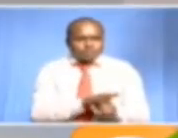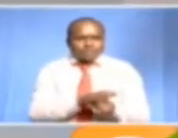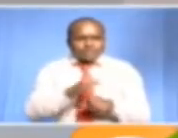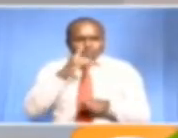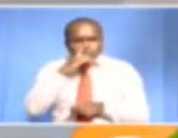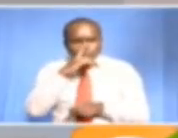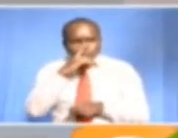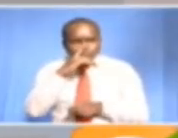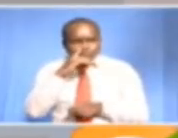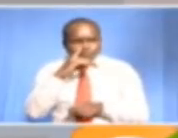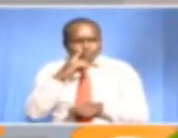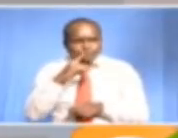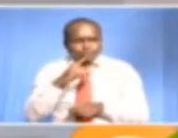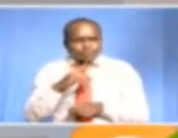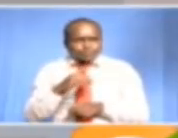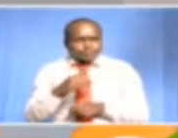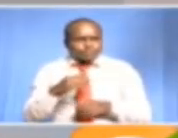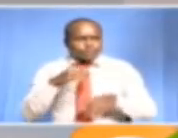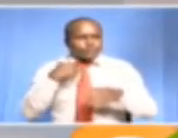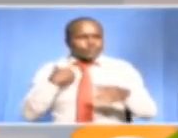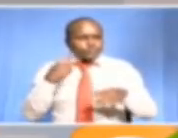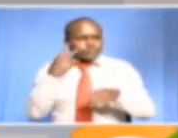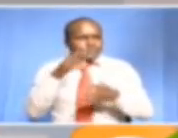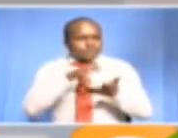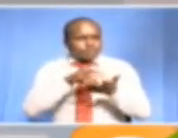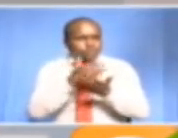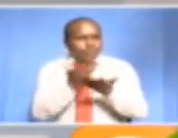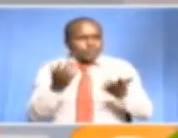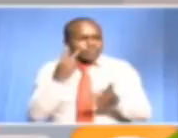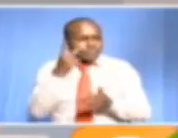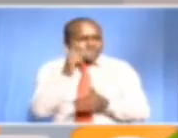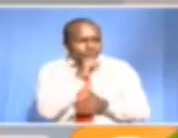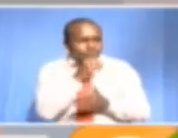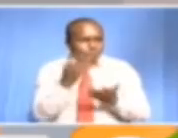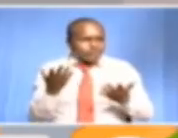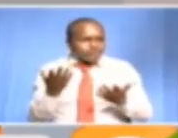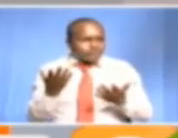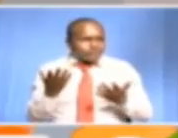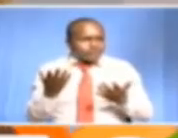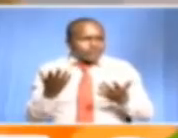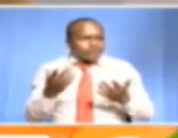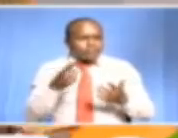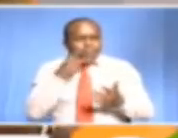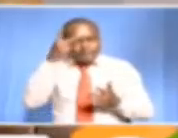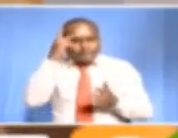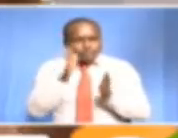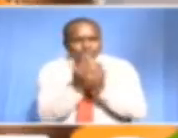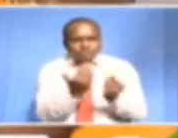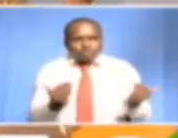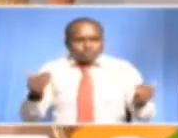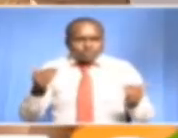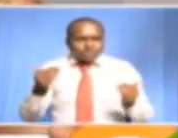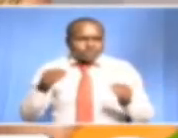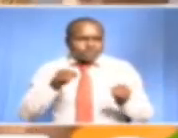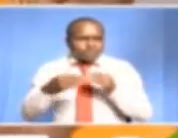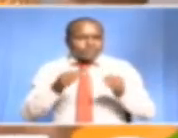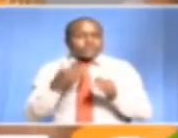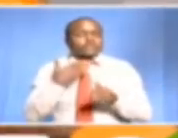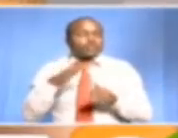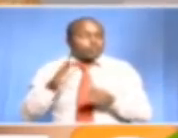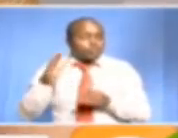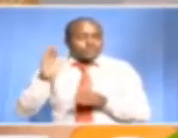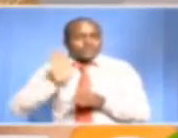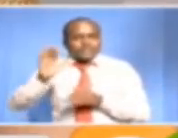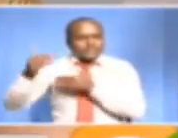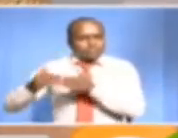Yeah. You know, you find situations, I've seen situations where parents with children with disability do not even want their neighbors to know that they have a child